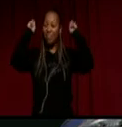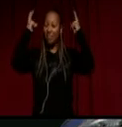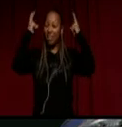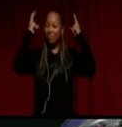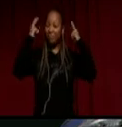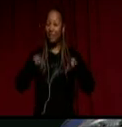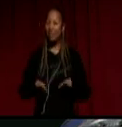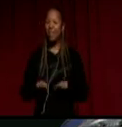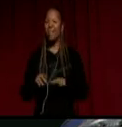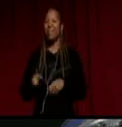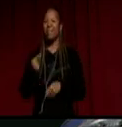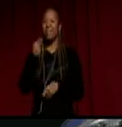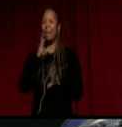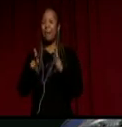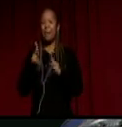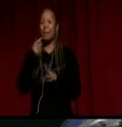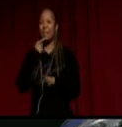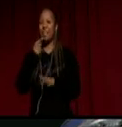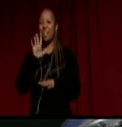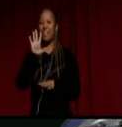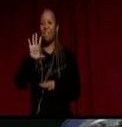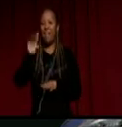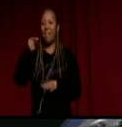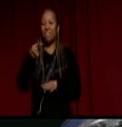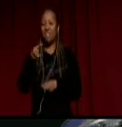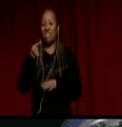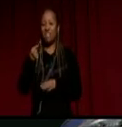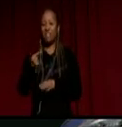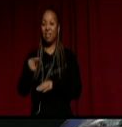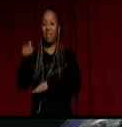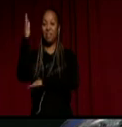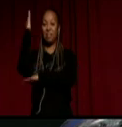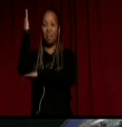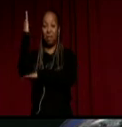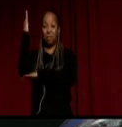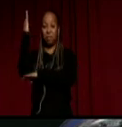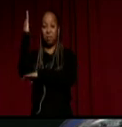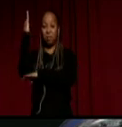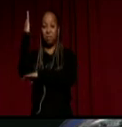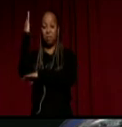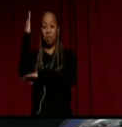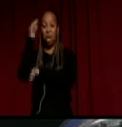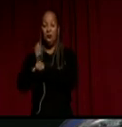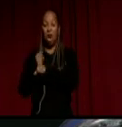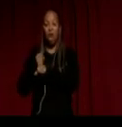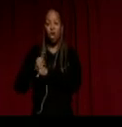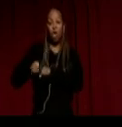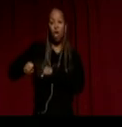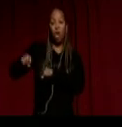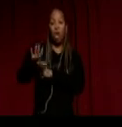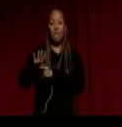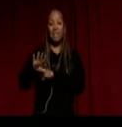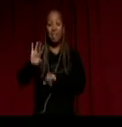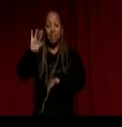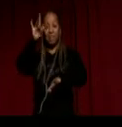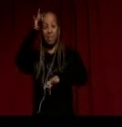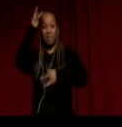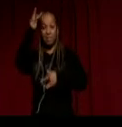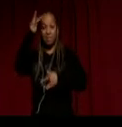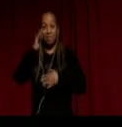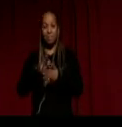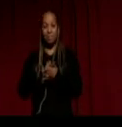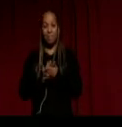going around that the 5G towers are causing this disease. Can any